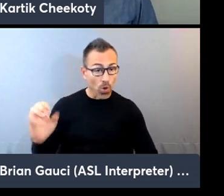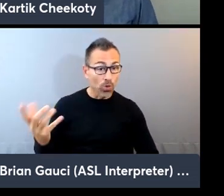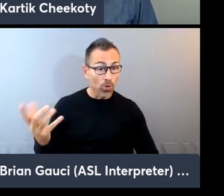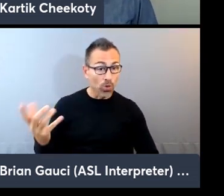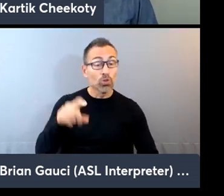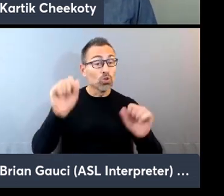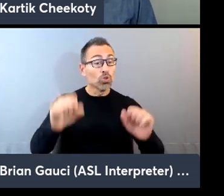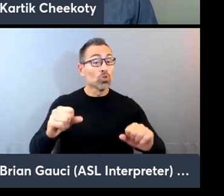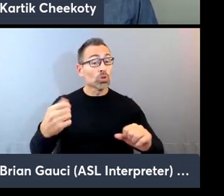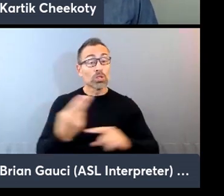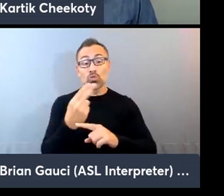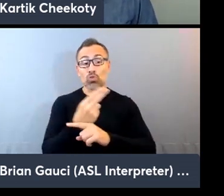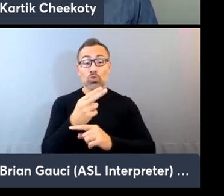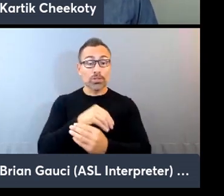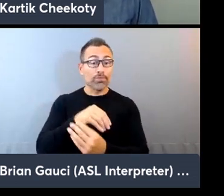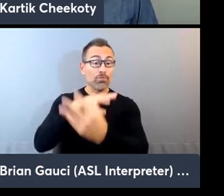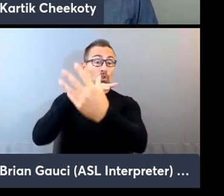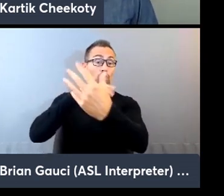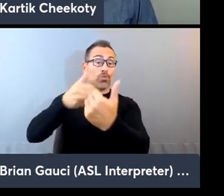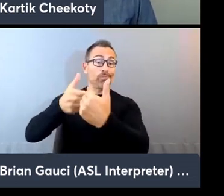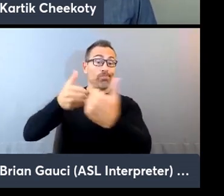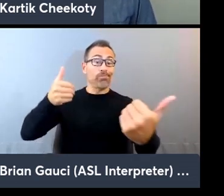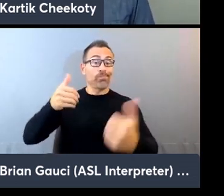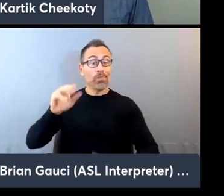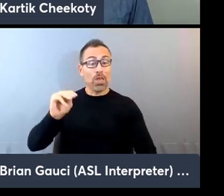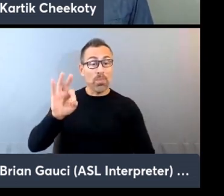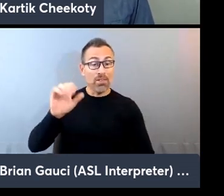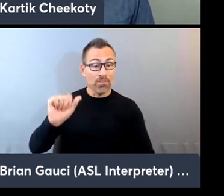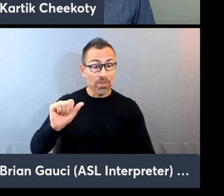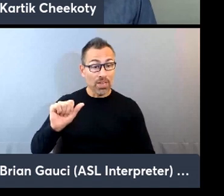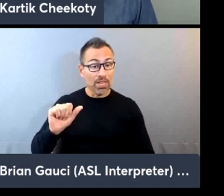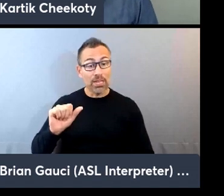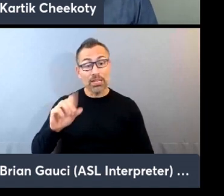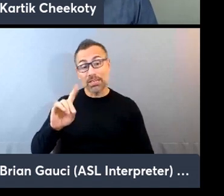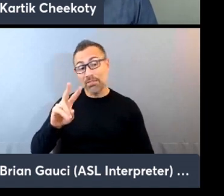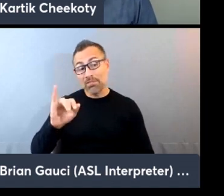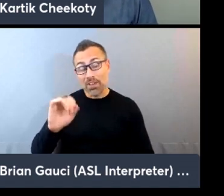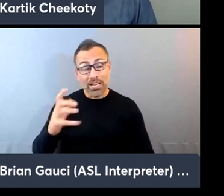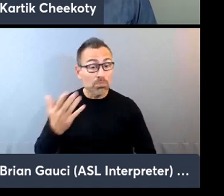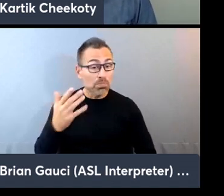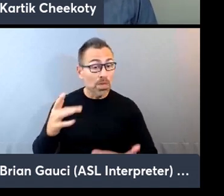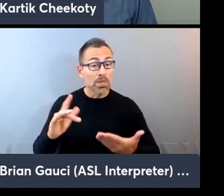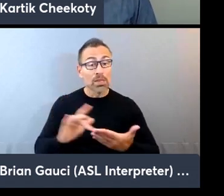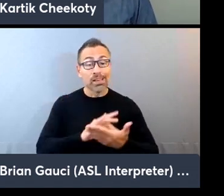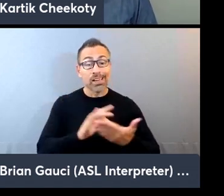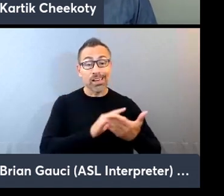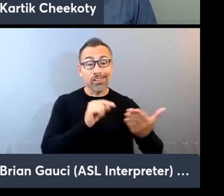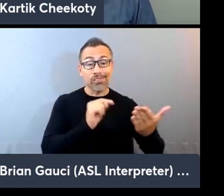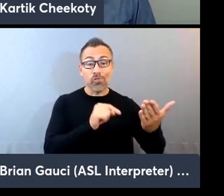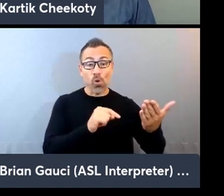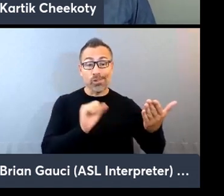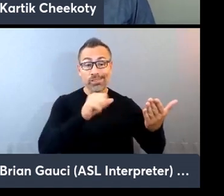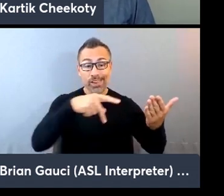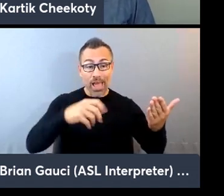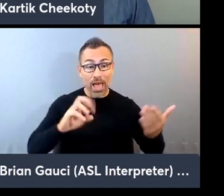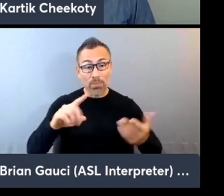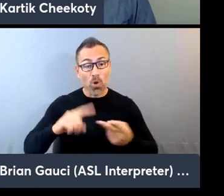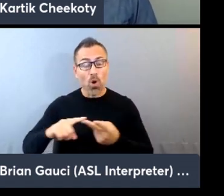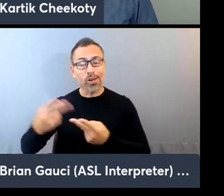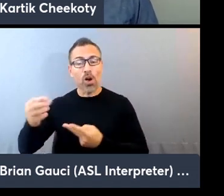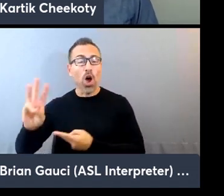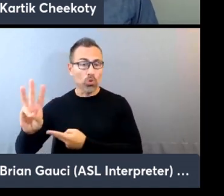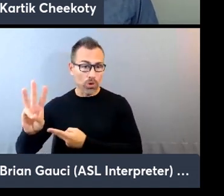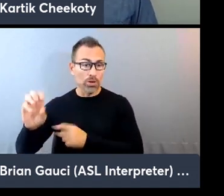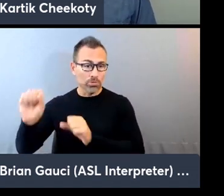MFA device, such as an app on your phone to generate that code, or you could use a hardware MFA